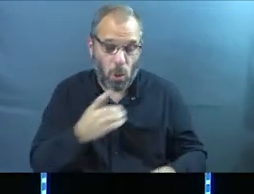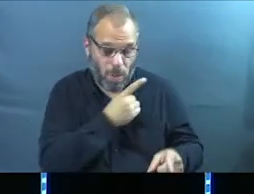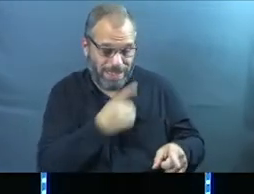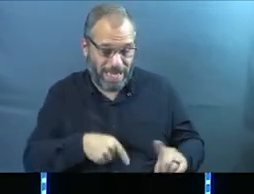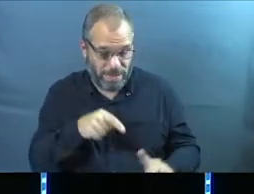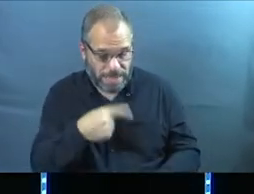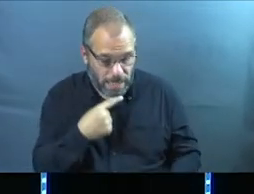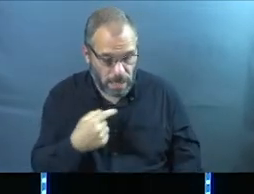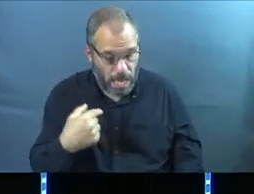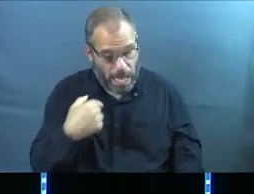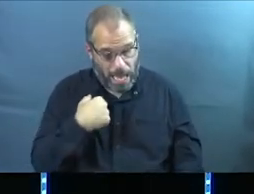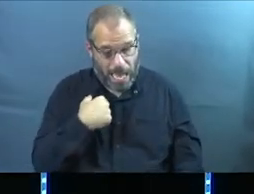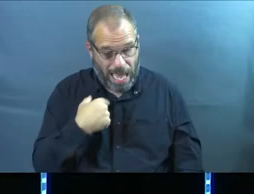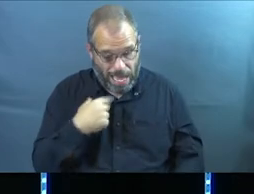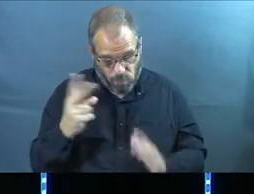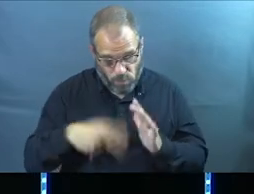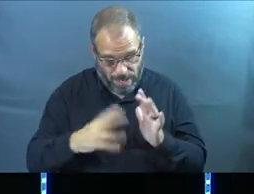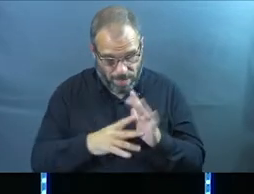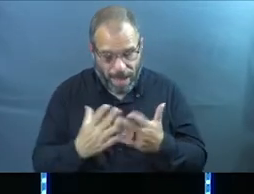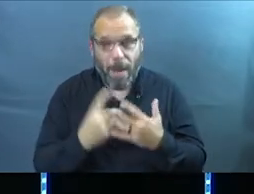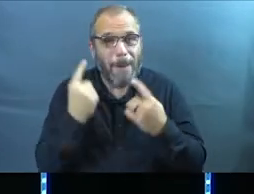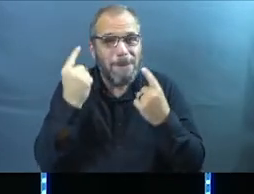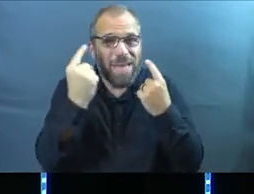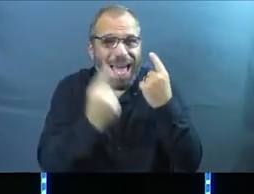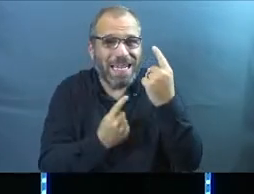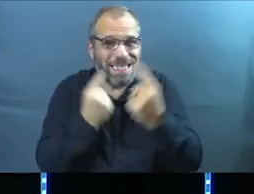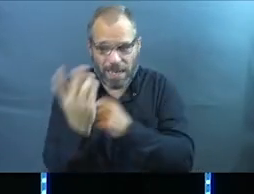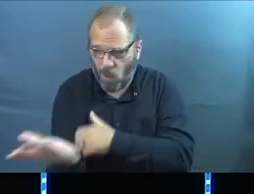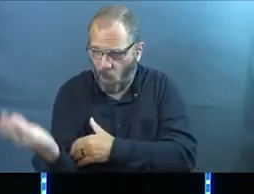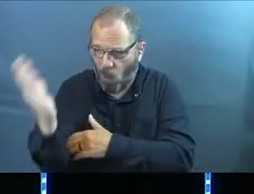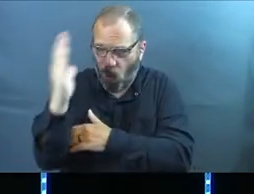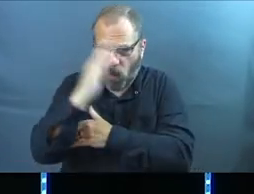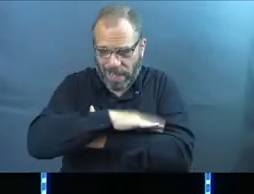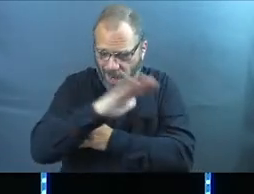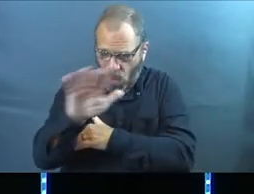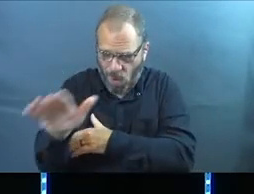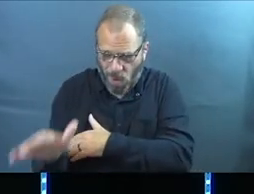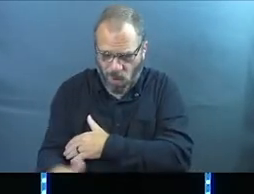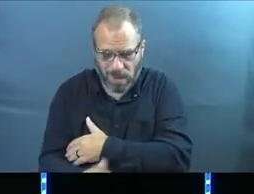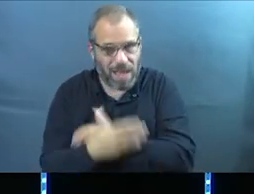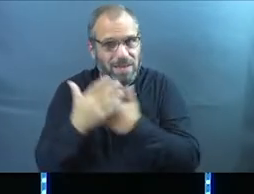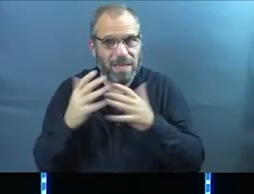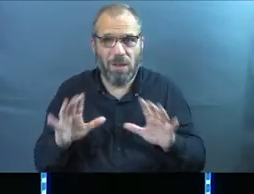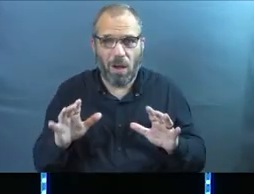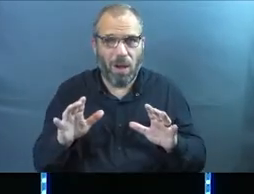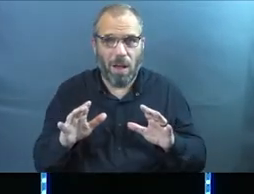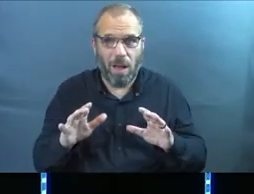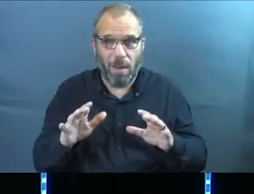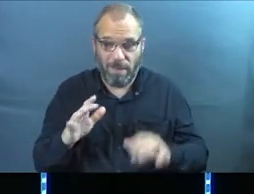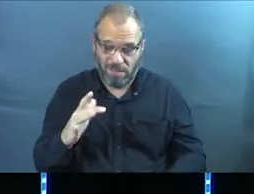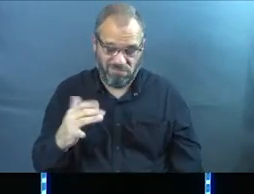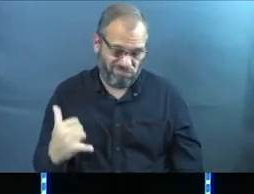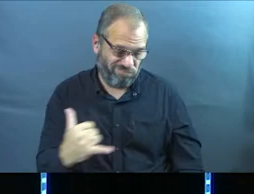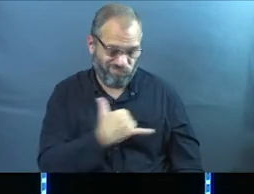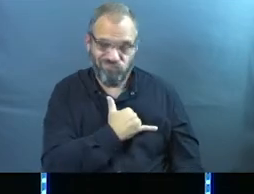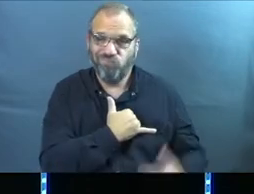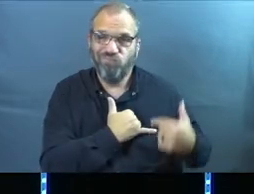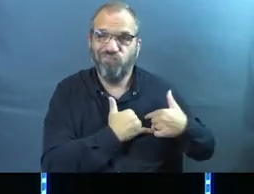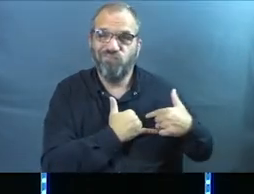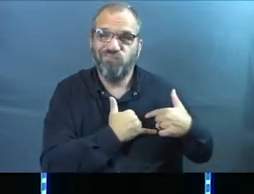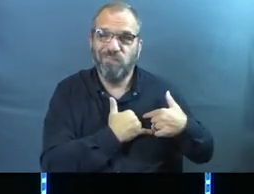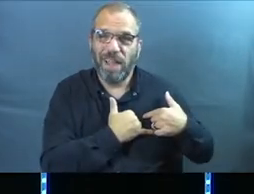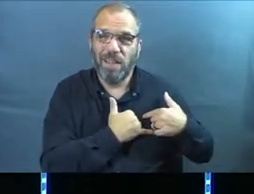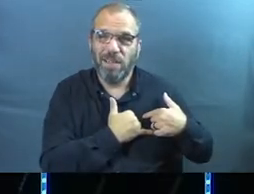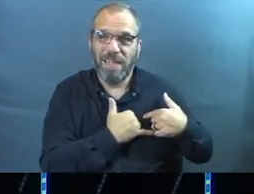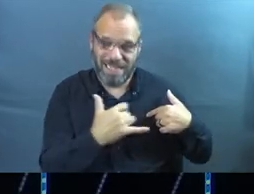is saying, hey, I'm reading the Bible by meditating on it all day long. And it just never leaves my heart. Like,